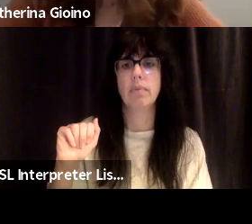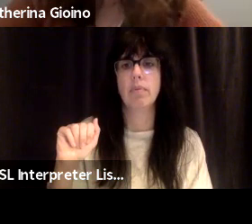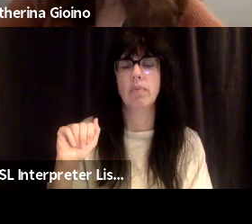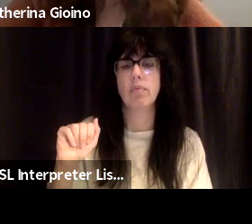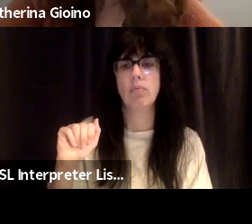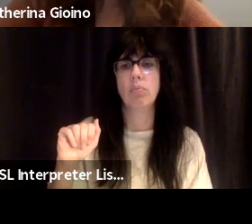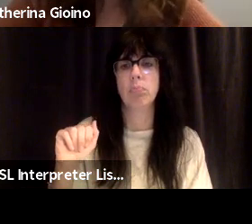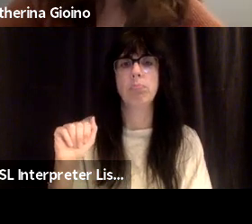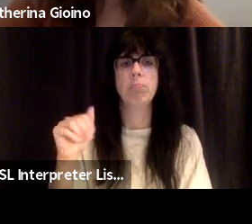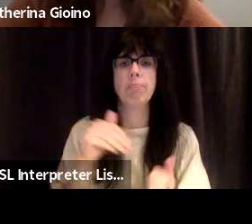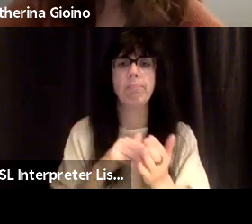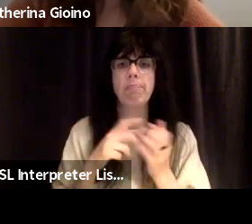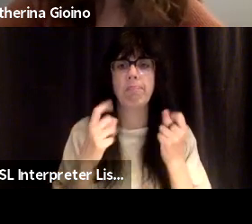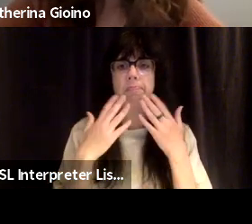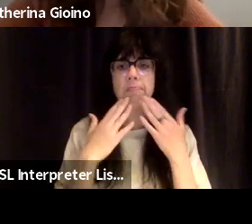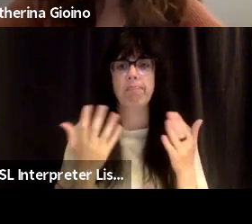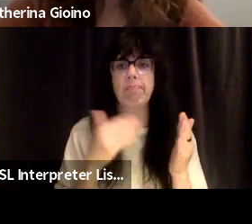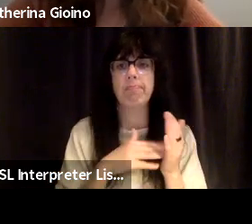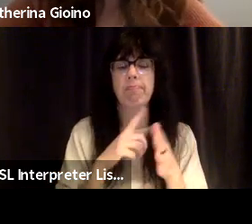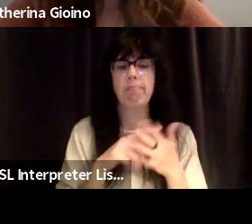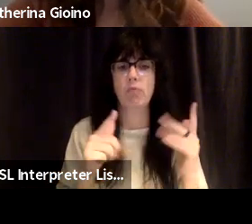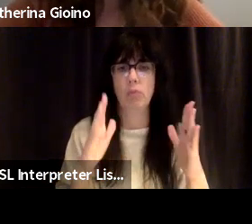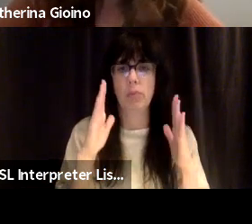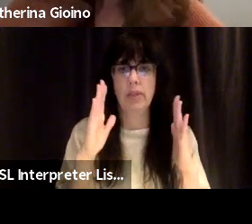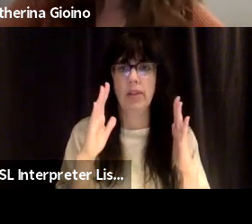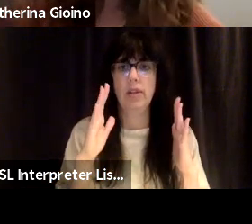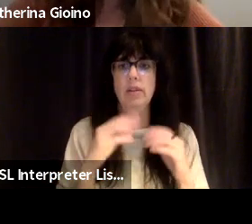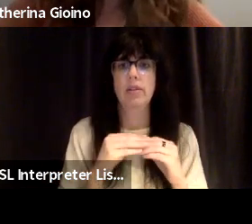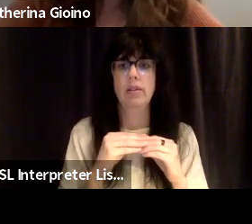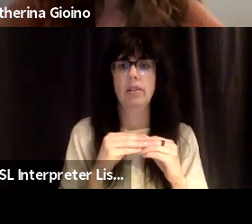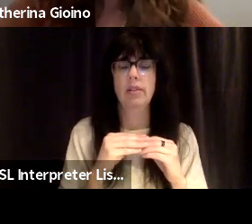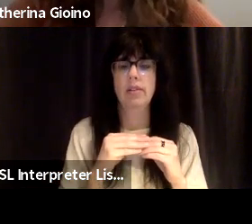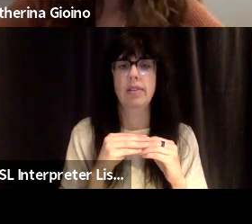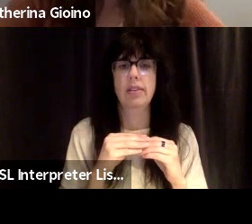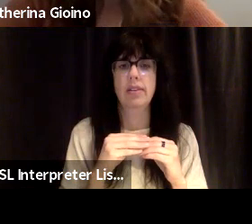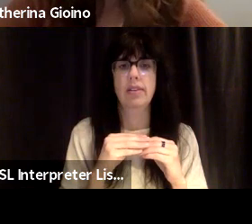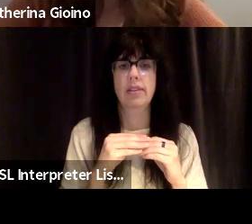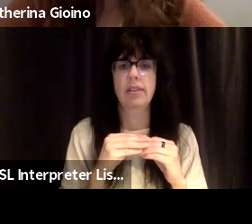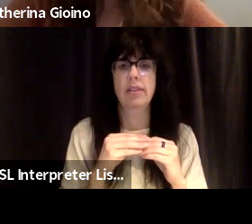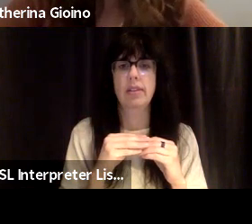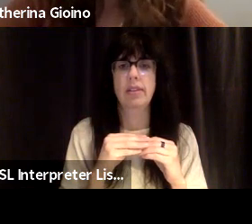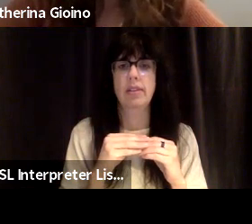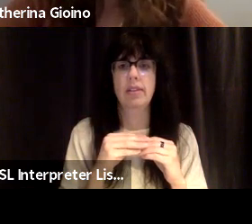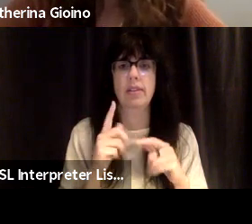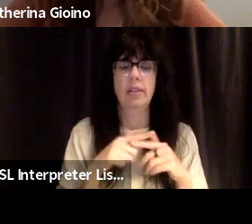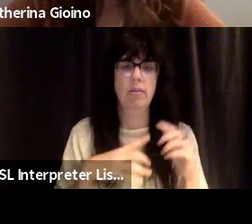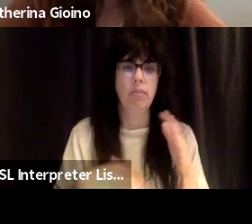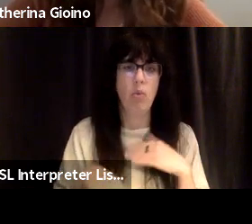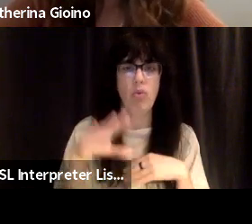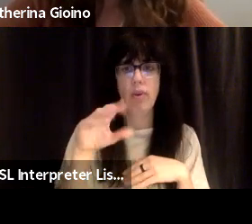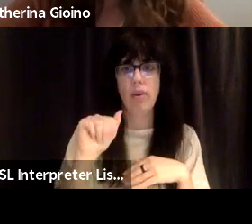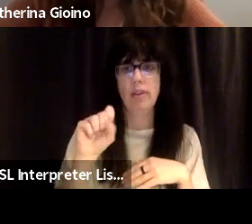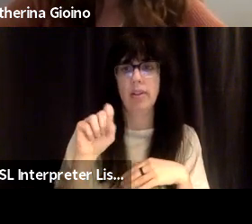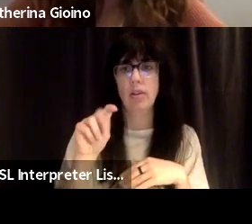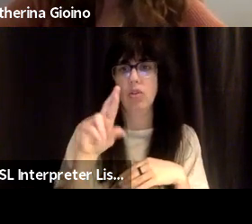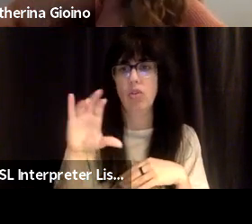Again, just wanted to say thank you again for listening and just inviting both of us or all of us here. Again, I was born and raised in Astoria. I don't have any